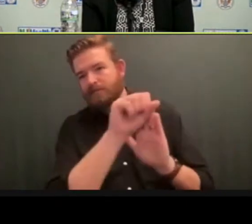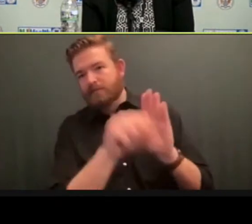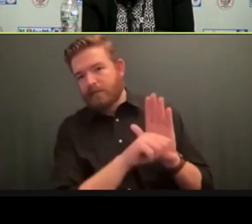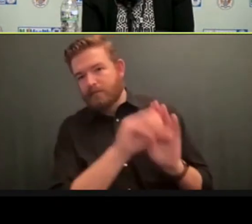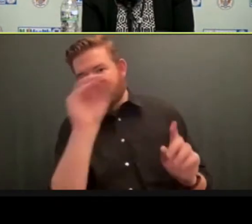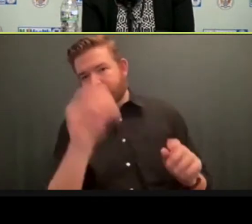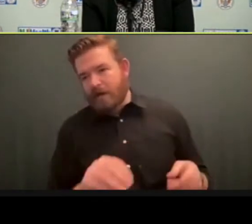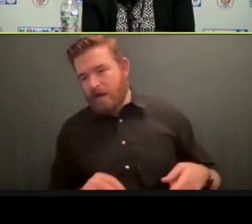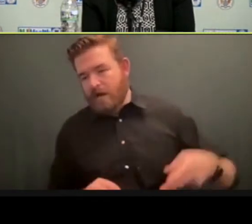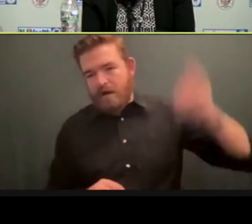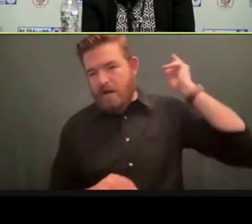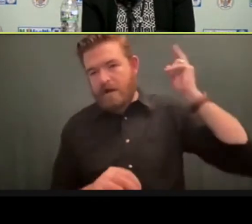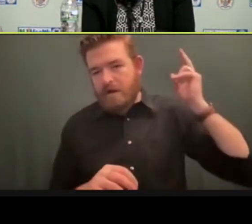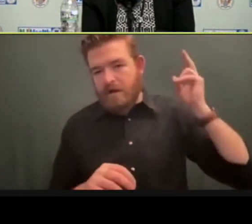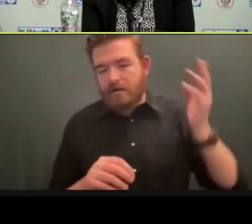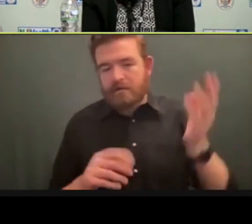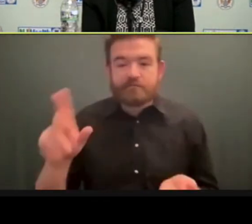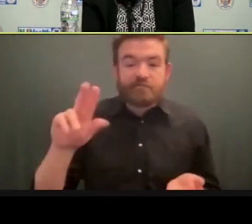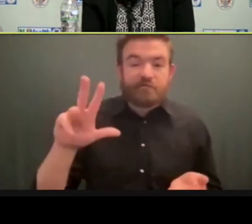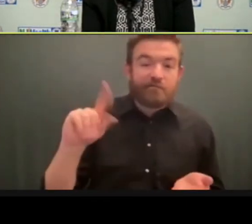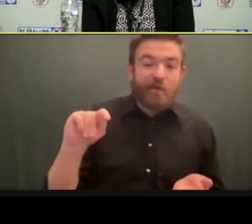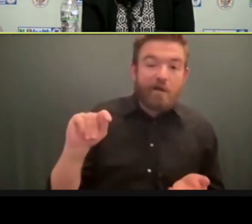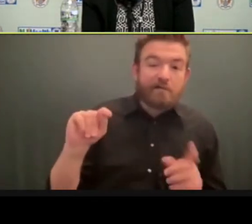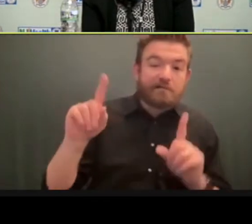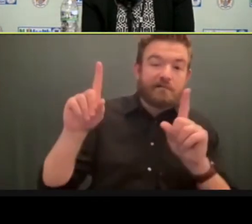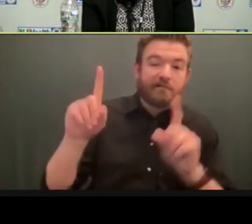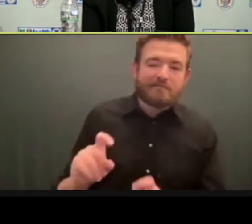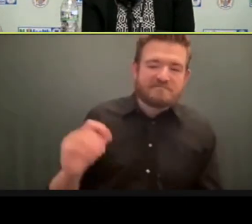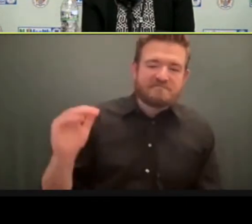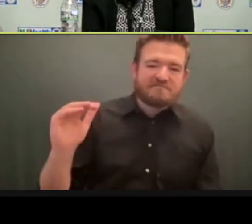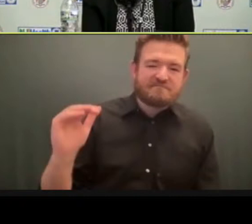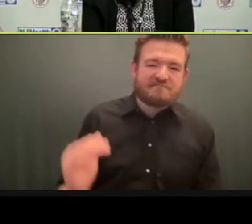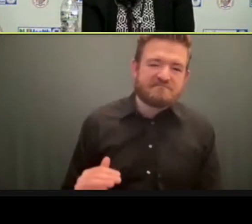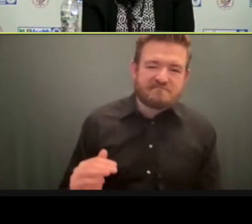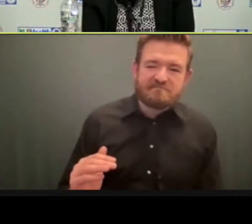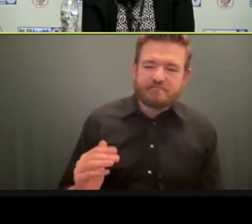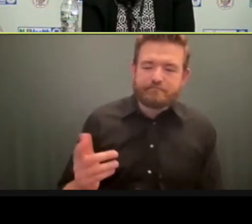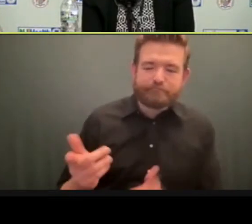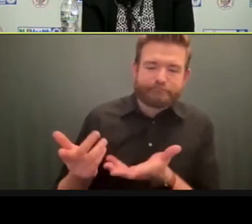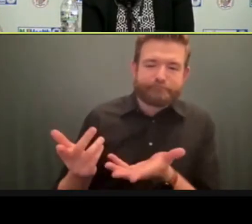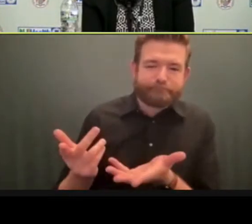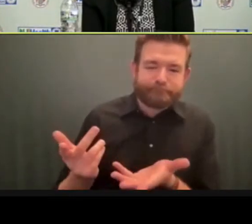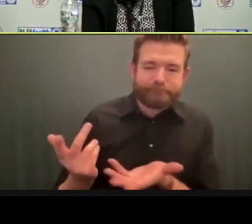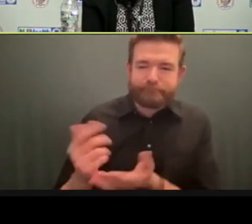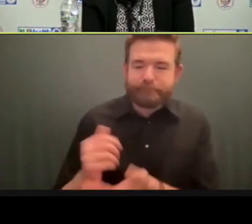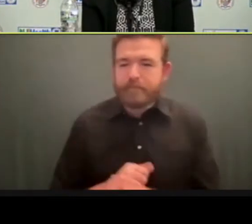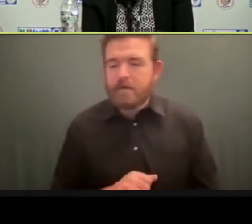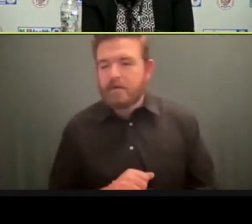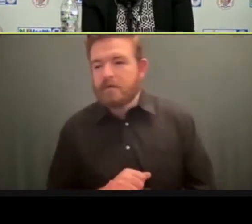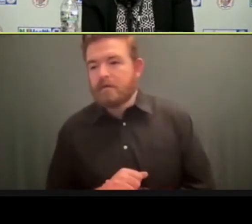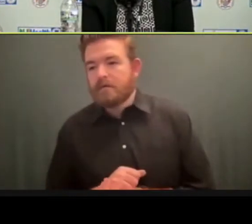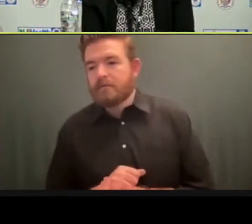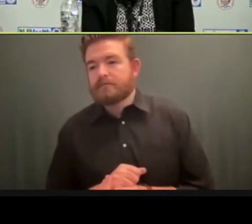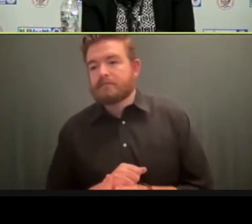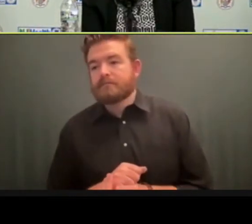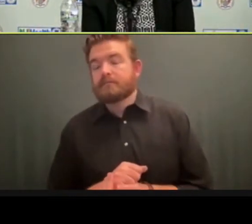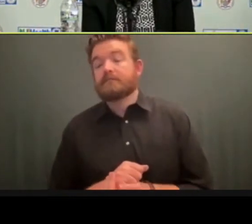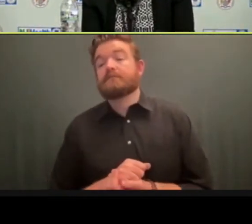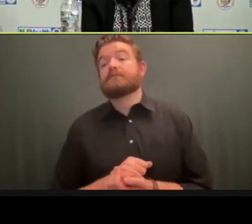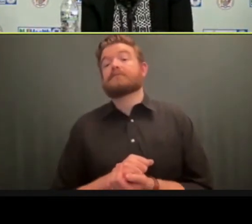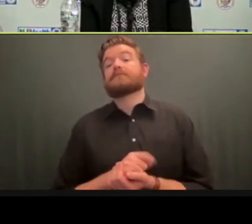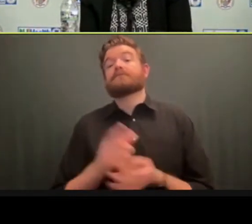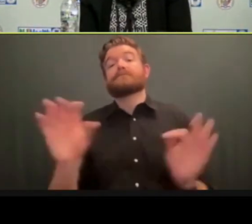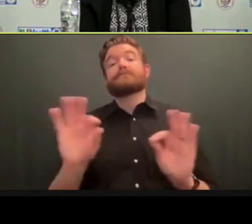test positivity. On elective procedures, elective surgeries, we have levels, as the governor shared, 1